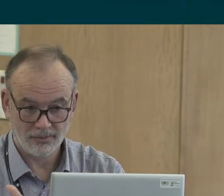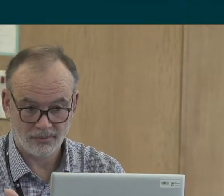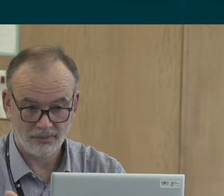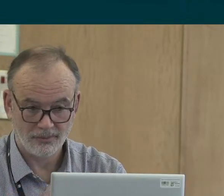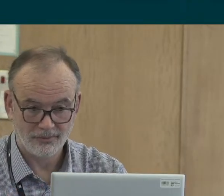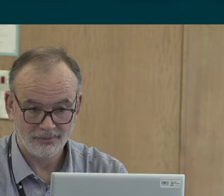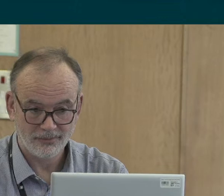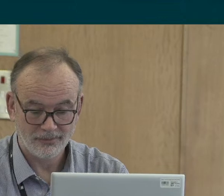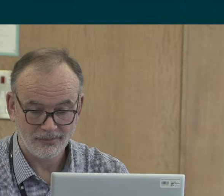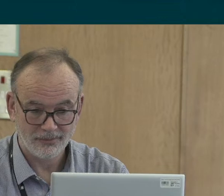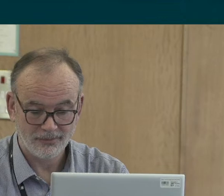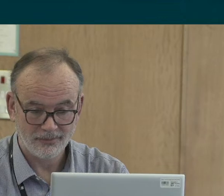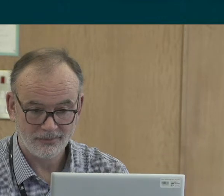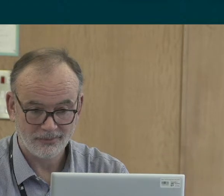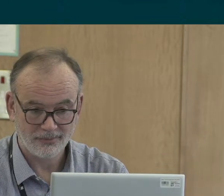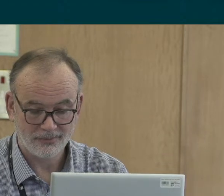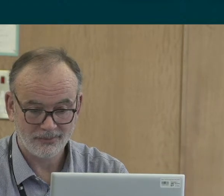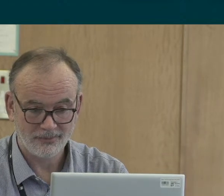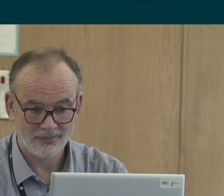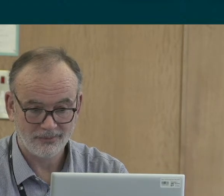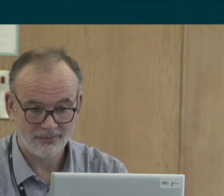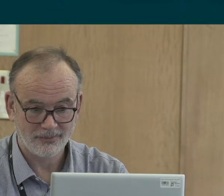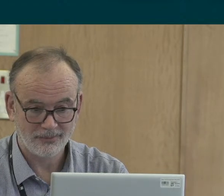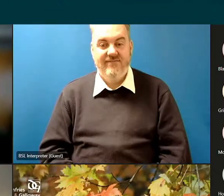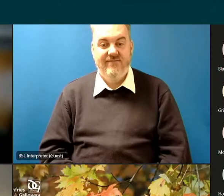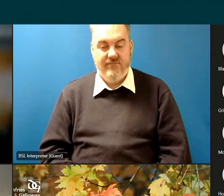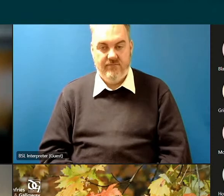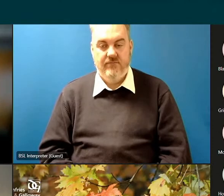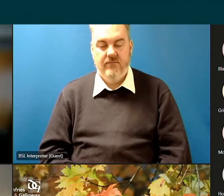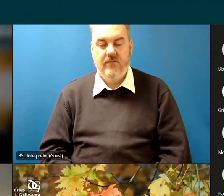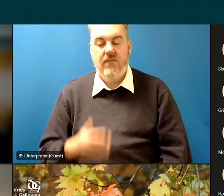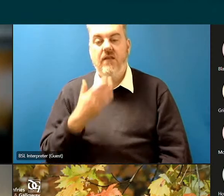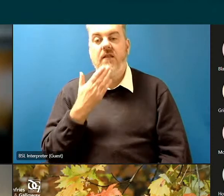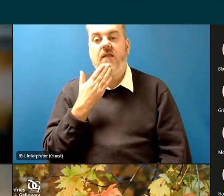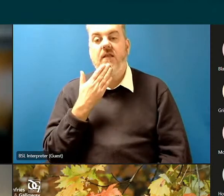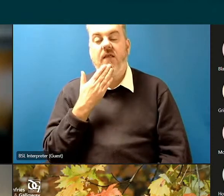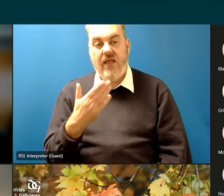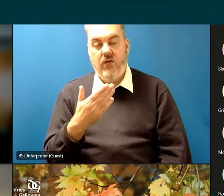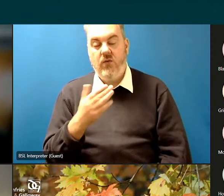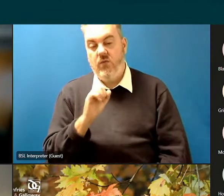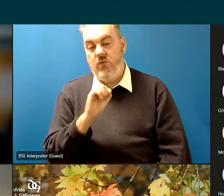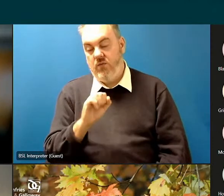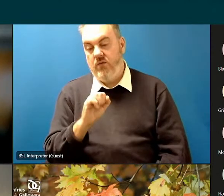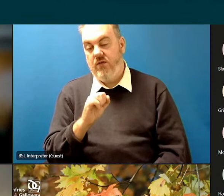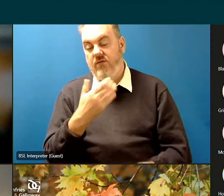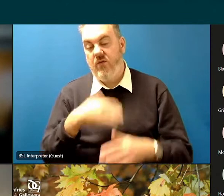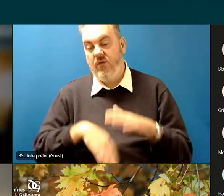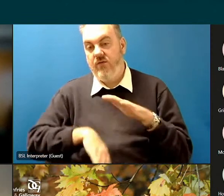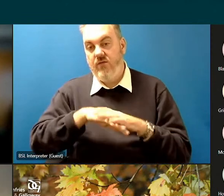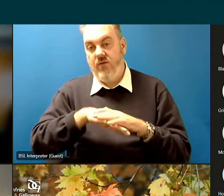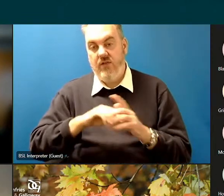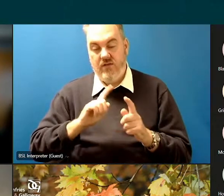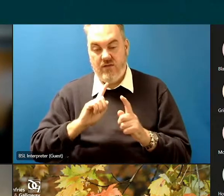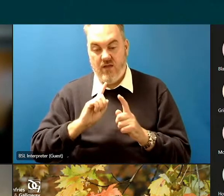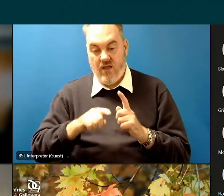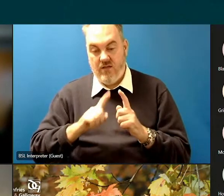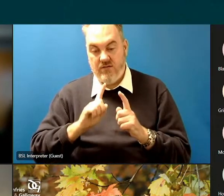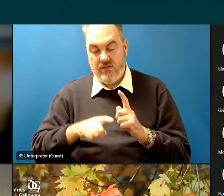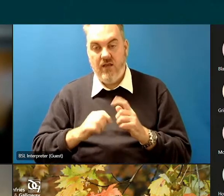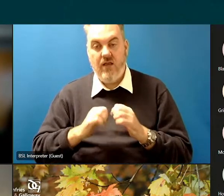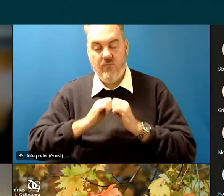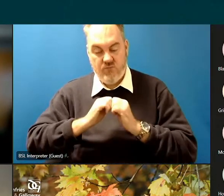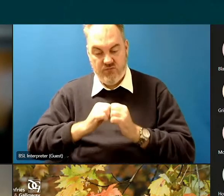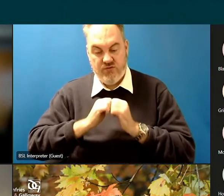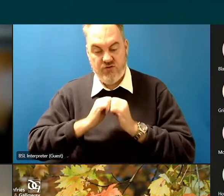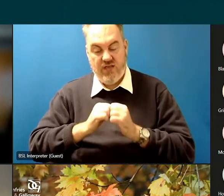Councillor Young, over to you. No, thank you, James, for that full and answer. I appreciate all that